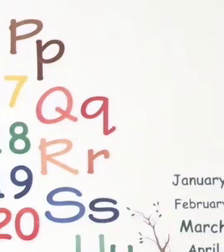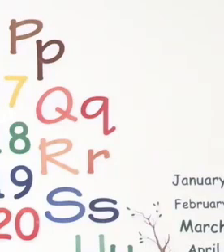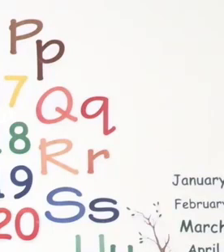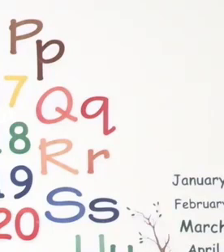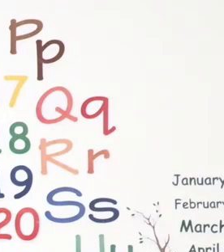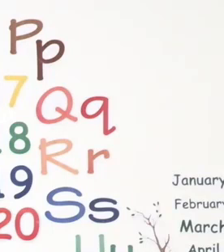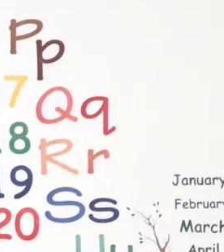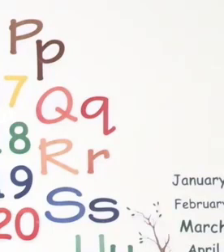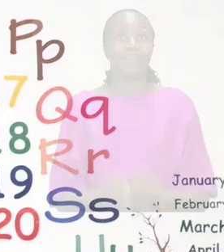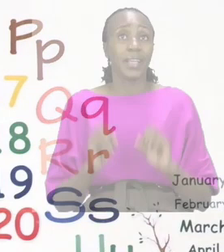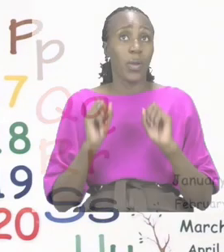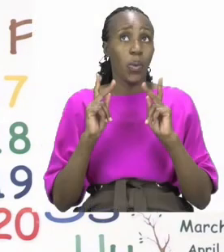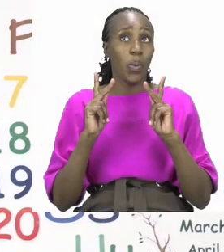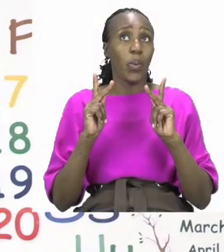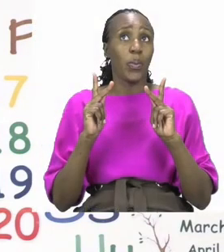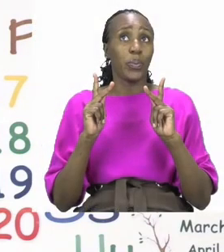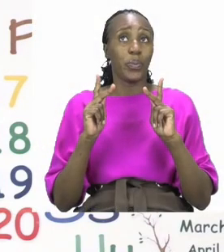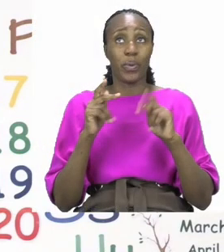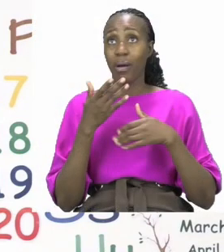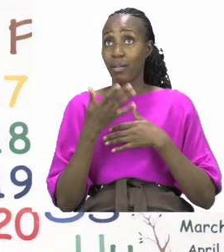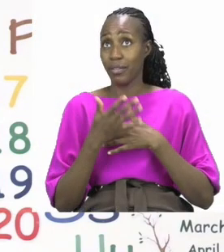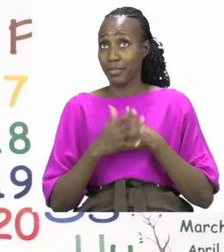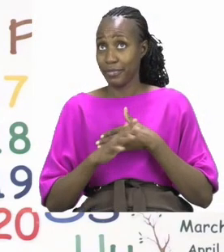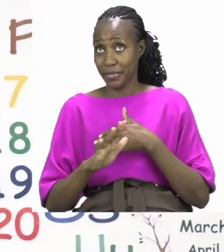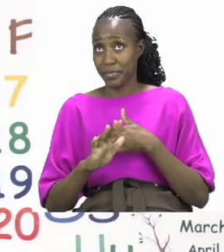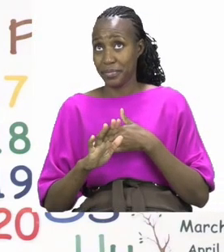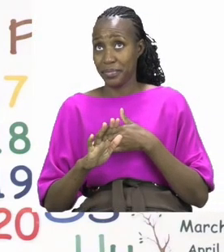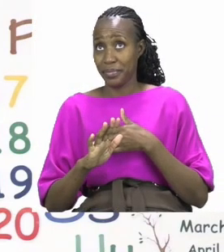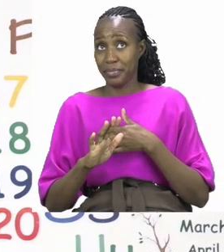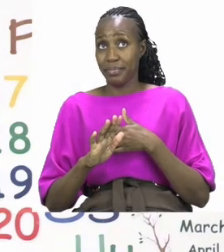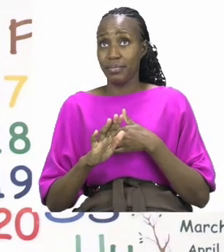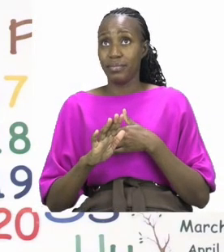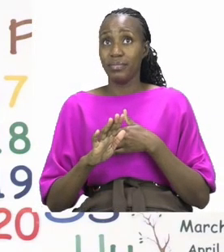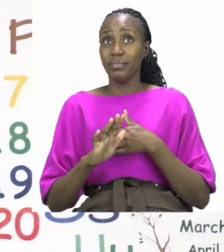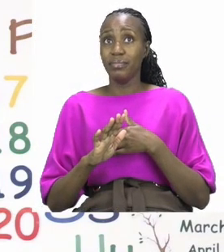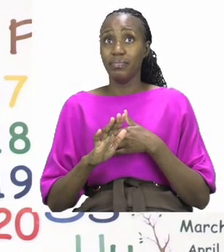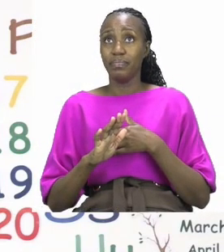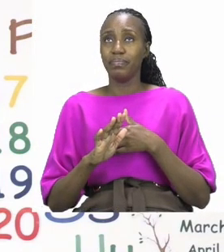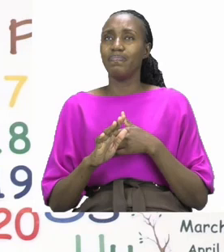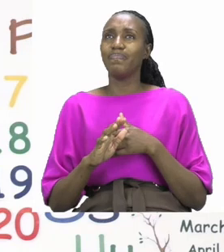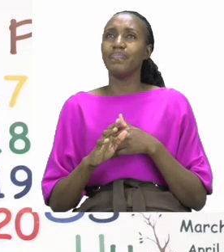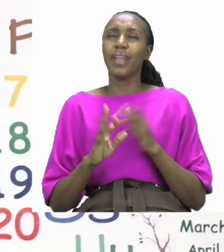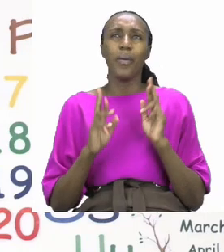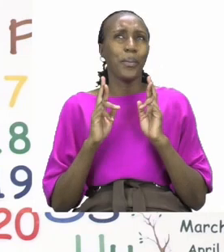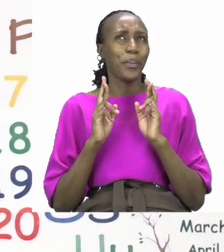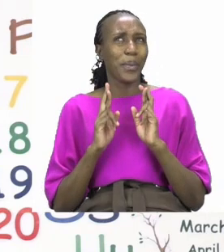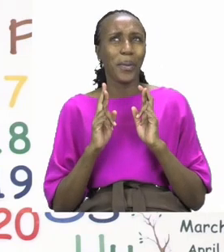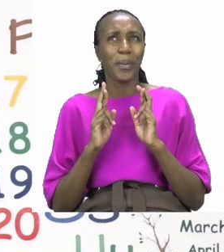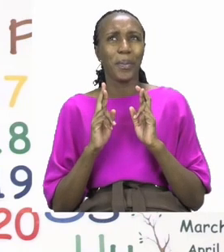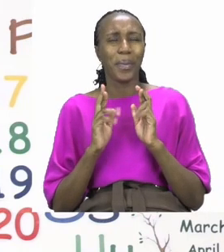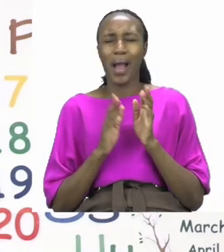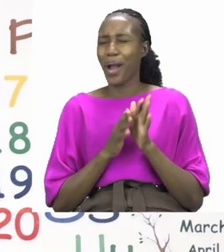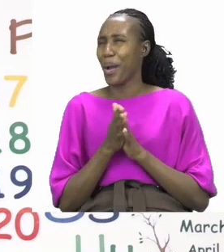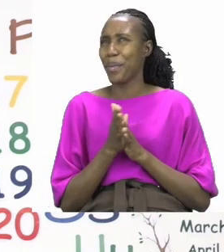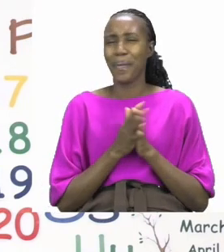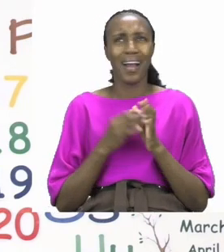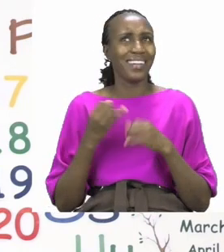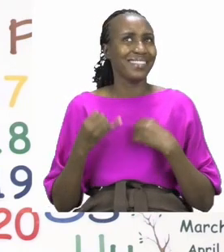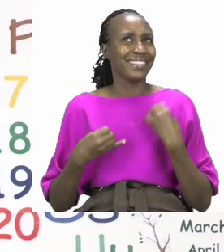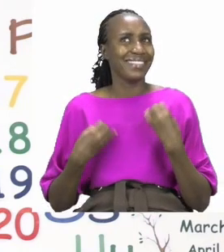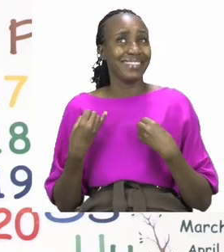Boys and girls, we have now come to the end of our lesson, but I hope you had fun. I know I